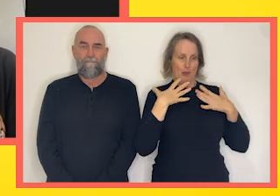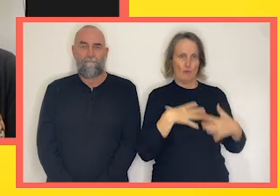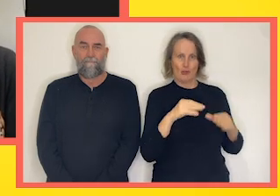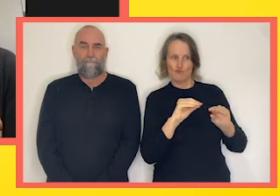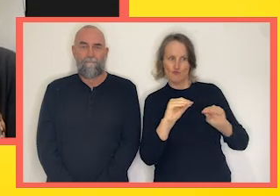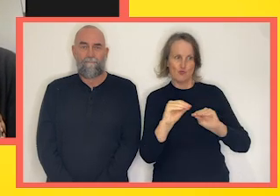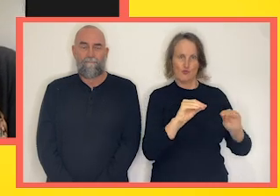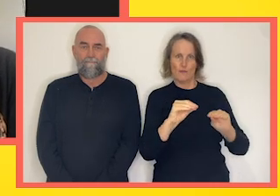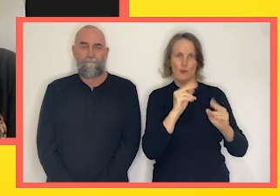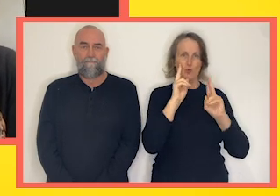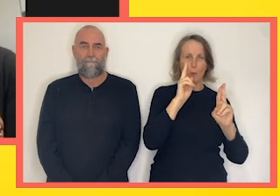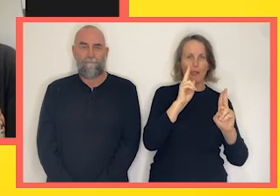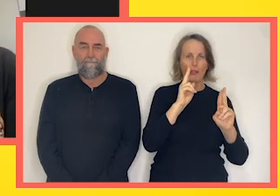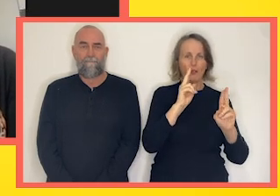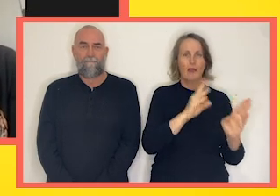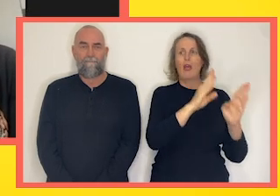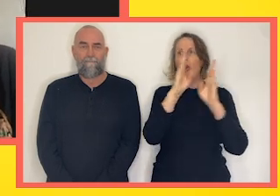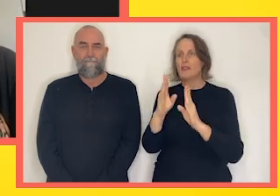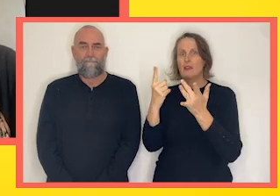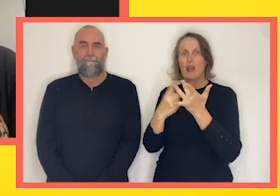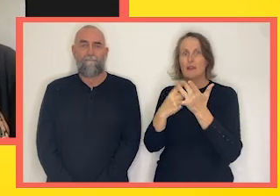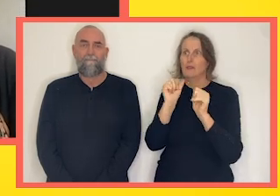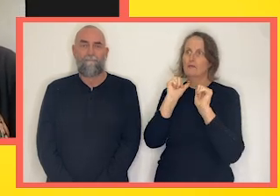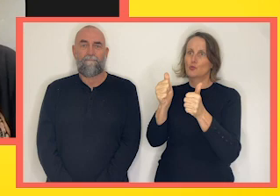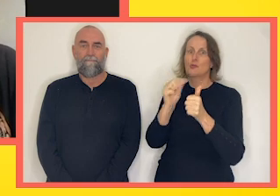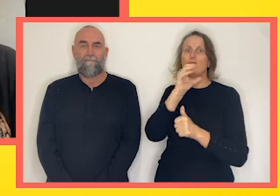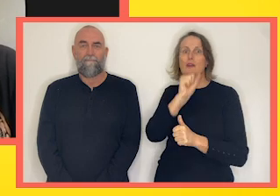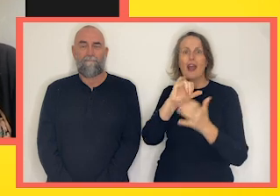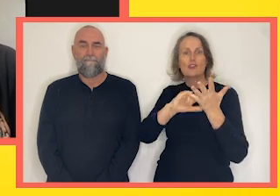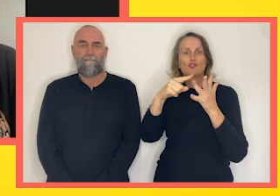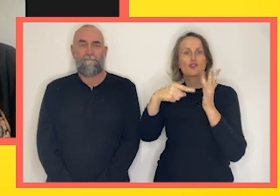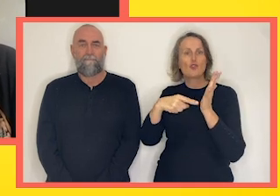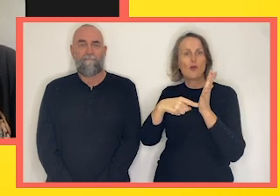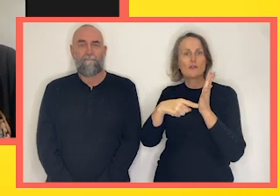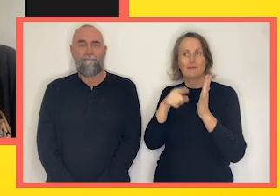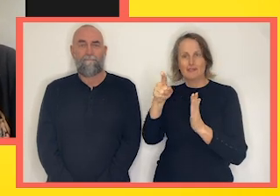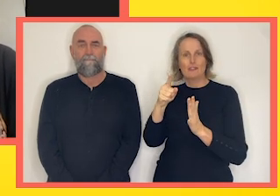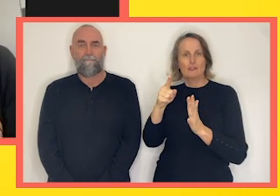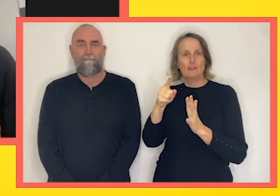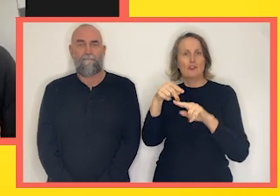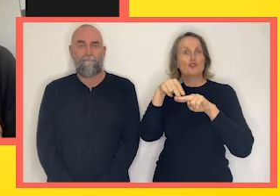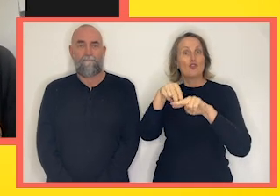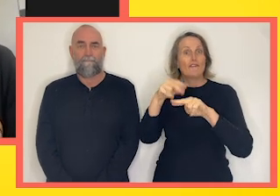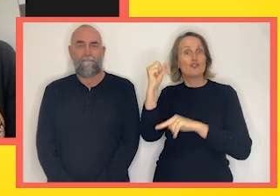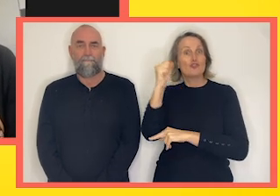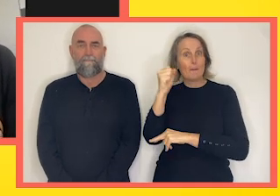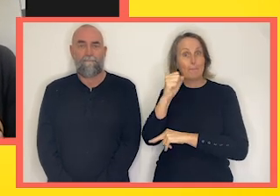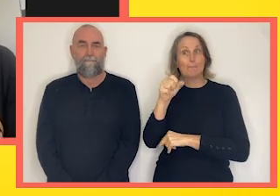again. And then I found a great guy, Scotty Atherton, who's down at the Surfers Gym at